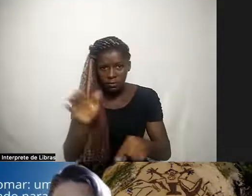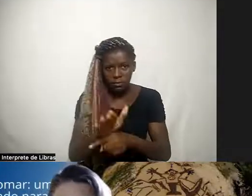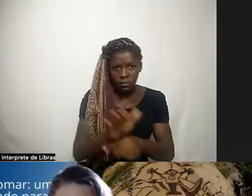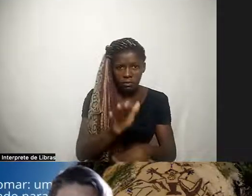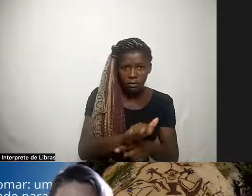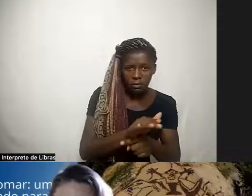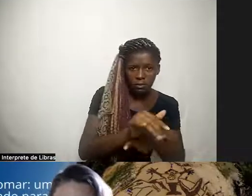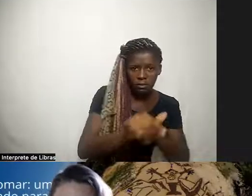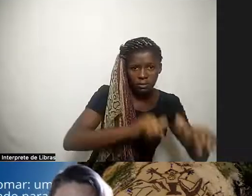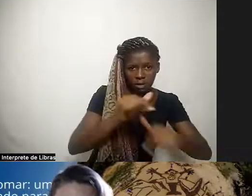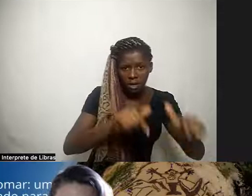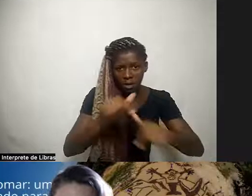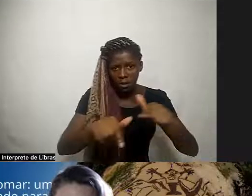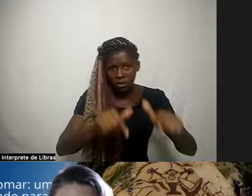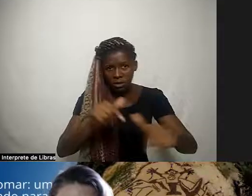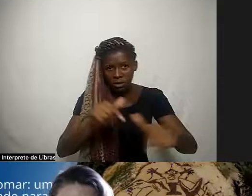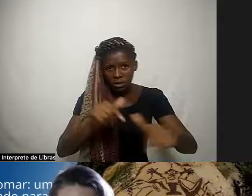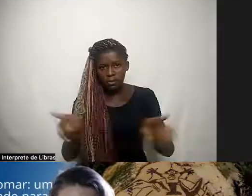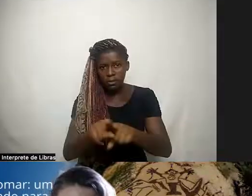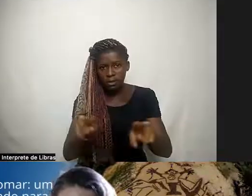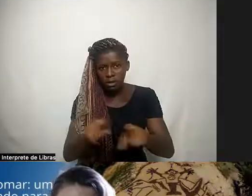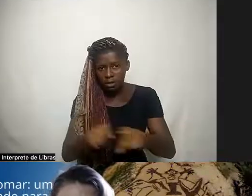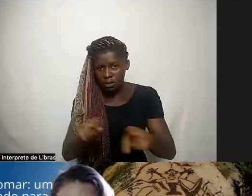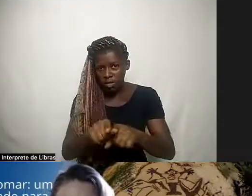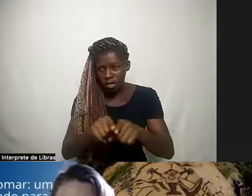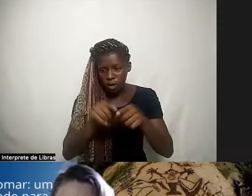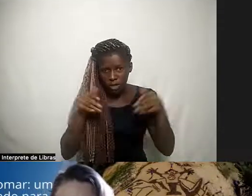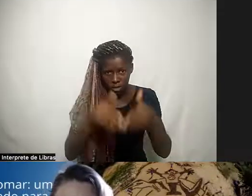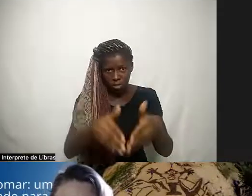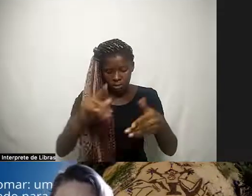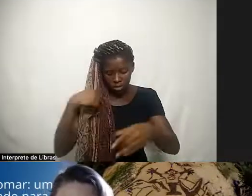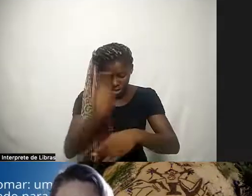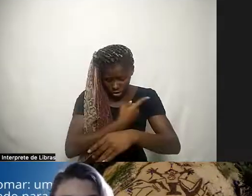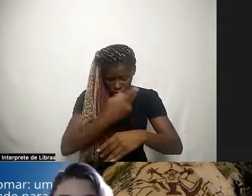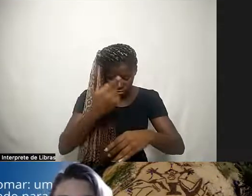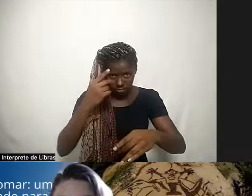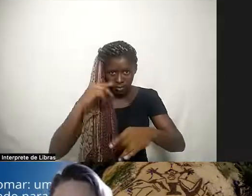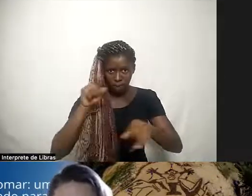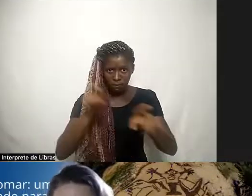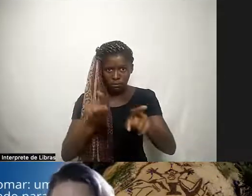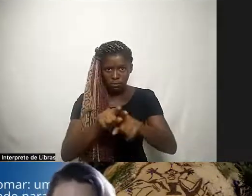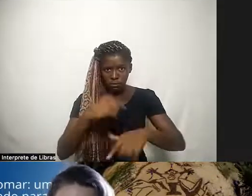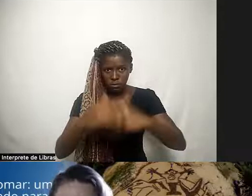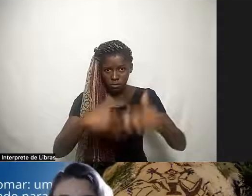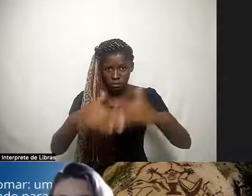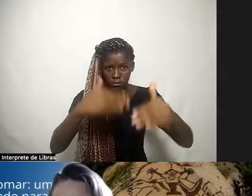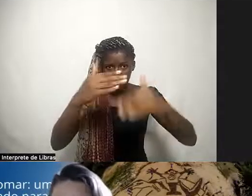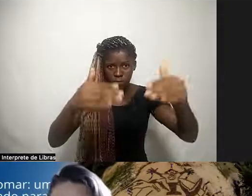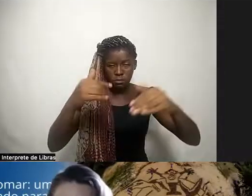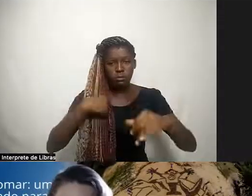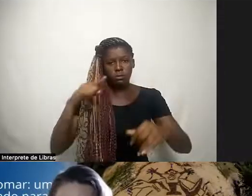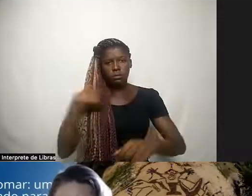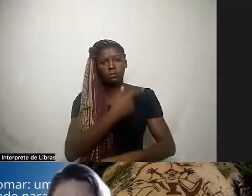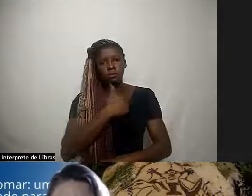training students, educating students, as Flavio said, university students, whether it's for internship programs or